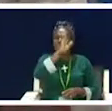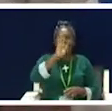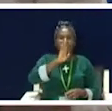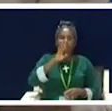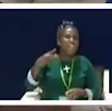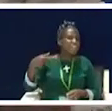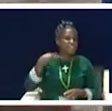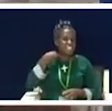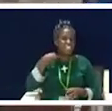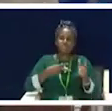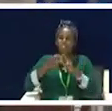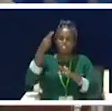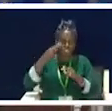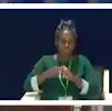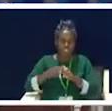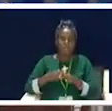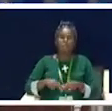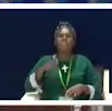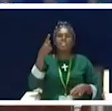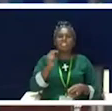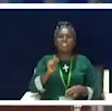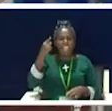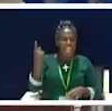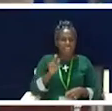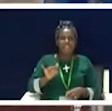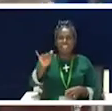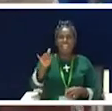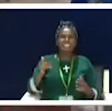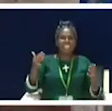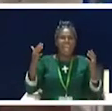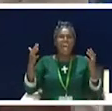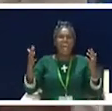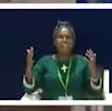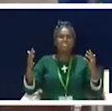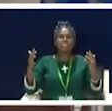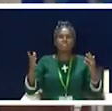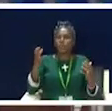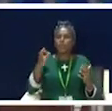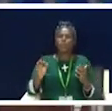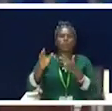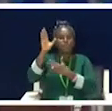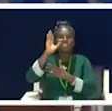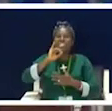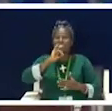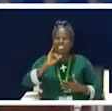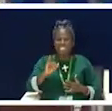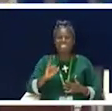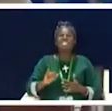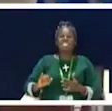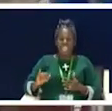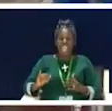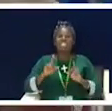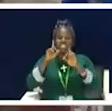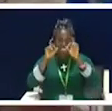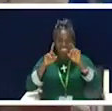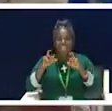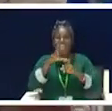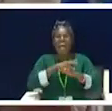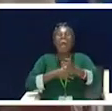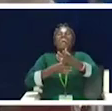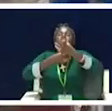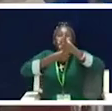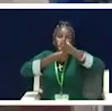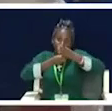name of Jesus. This everlasting arm is a tested and trusted arm. The arm that